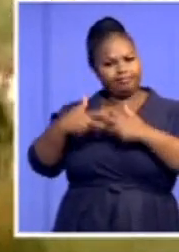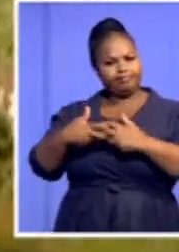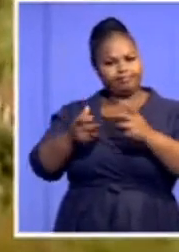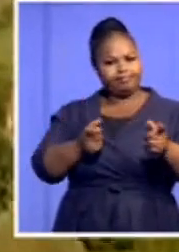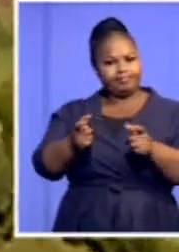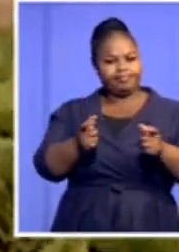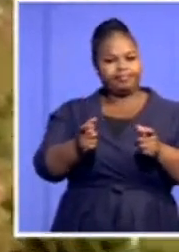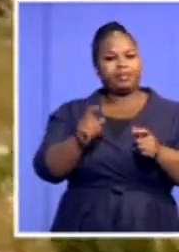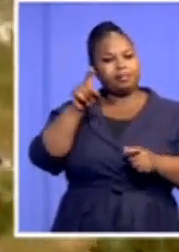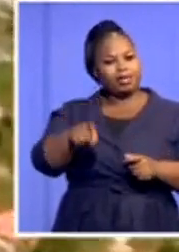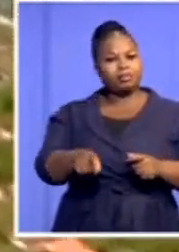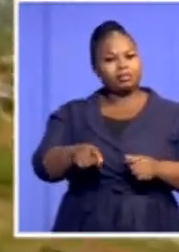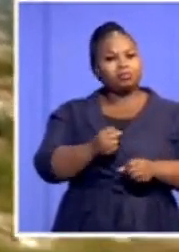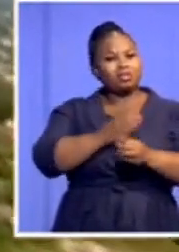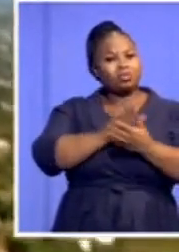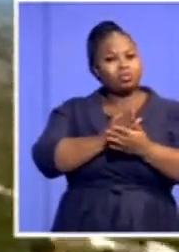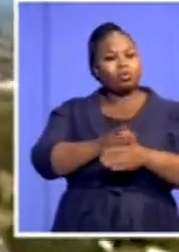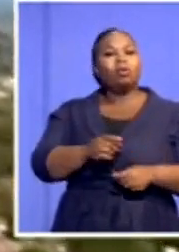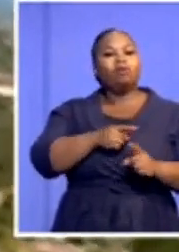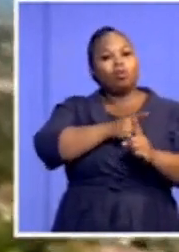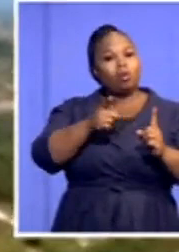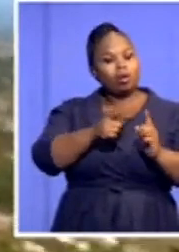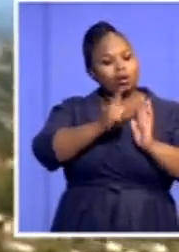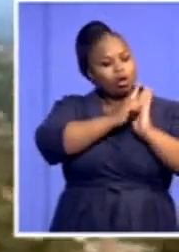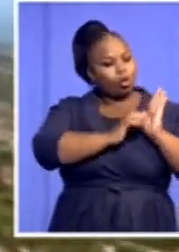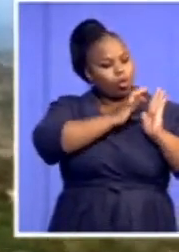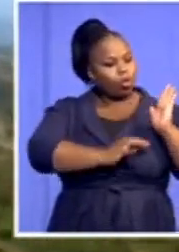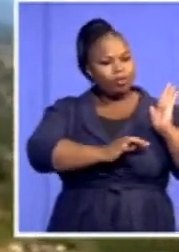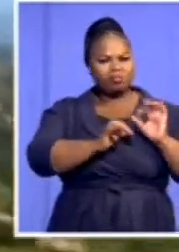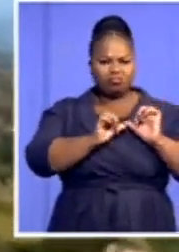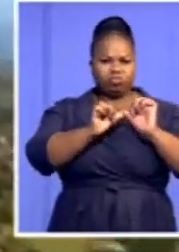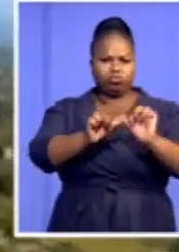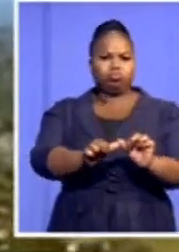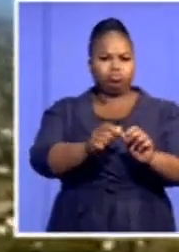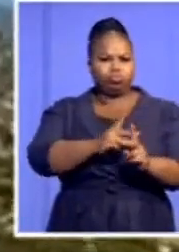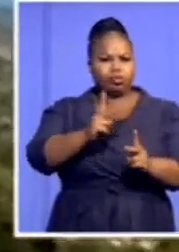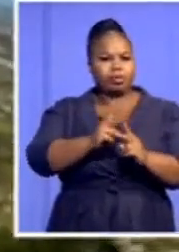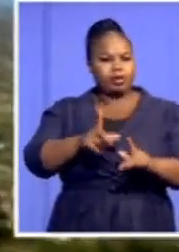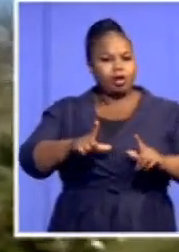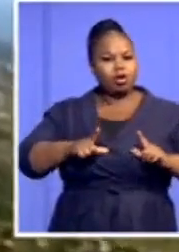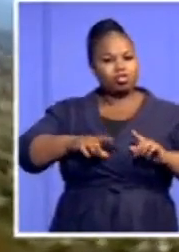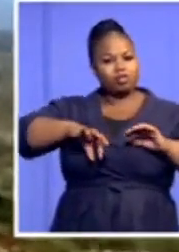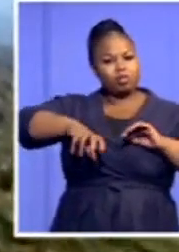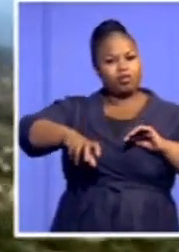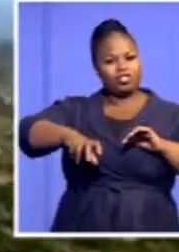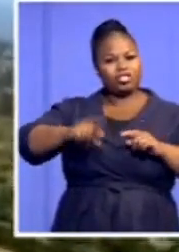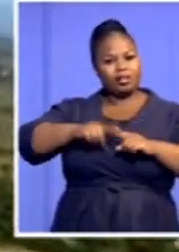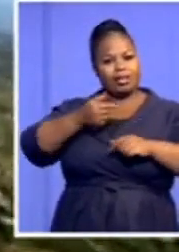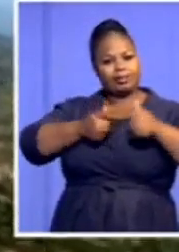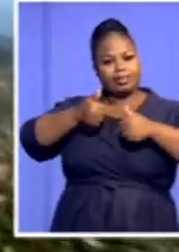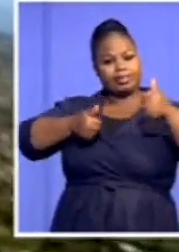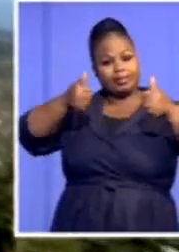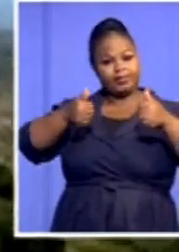terms of existing legislation and contingency arrangements to the provincial executive. Accordingly, all state